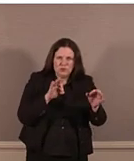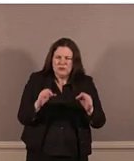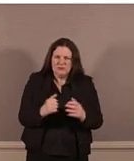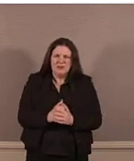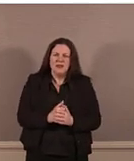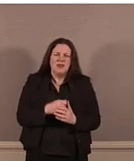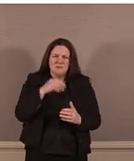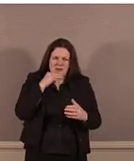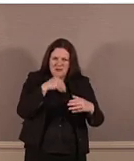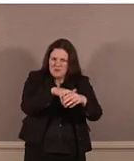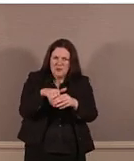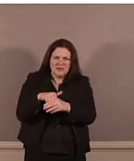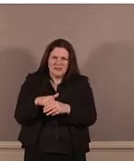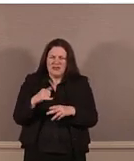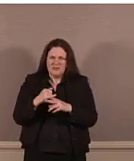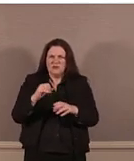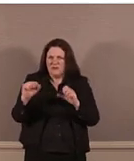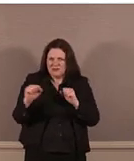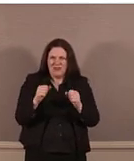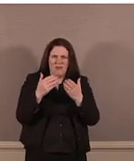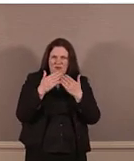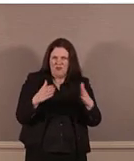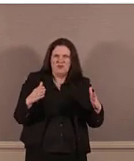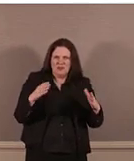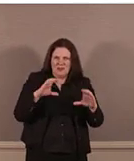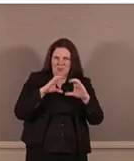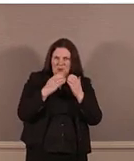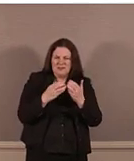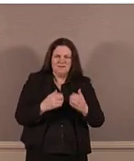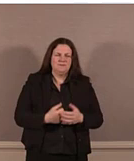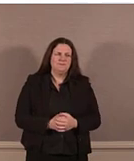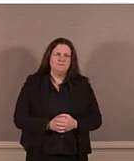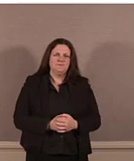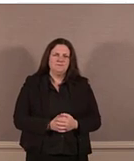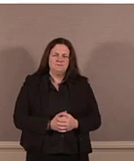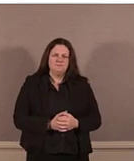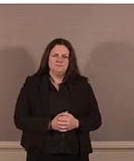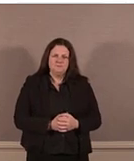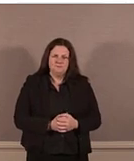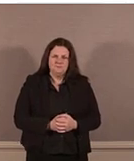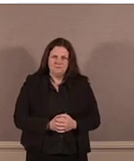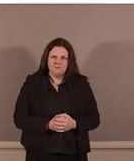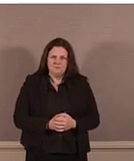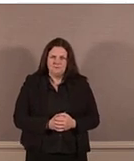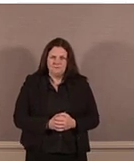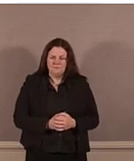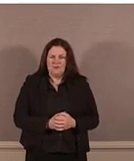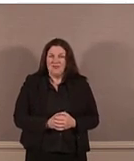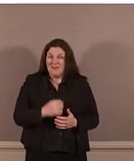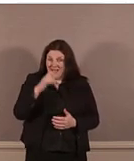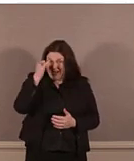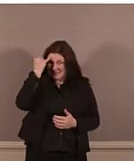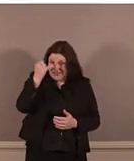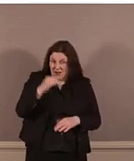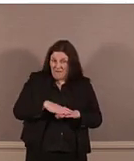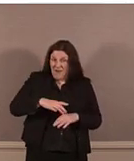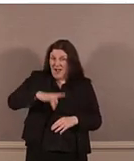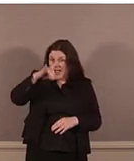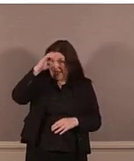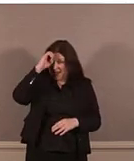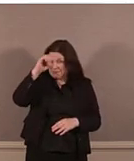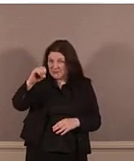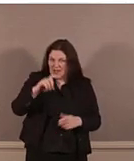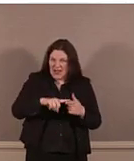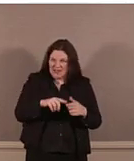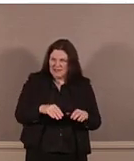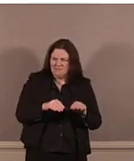and to be included in services and the broader community. The idea of high expectations and equity obliges all educators